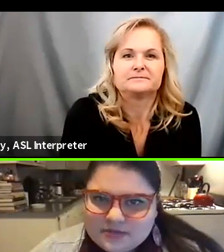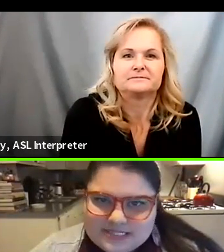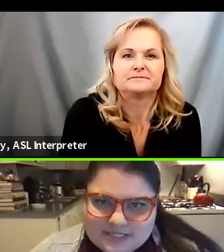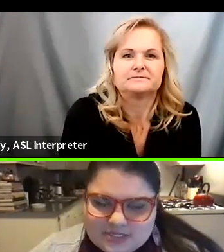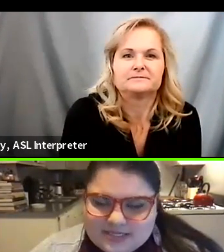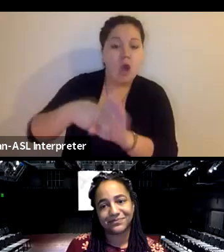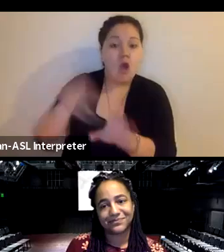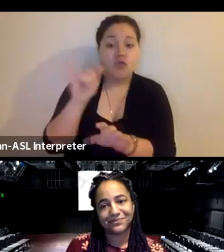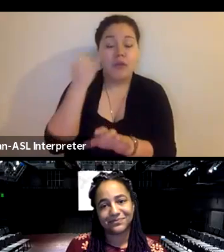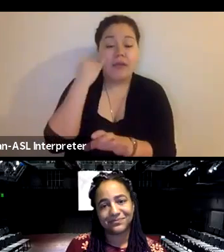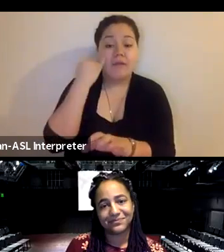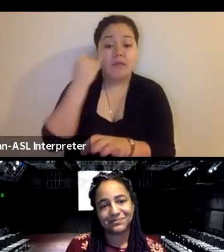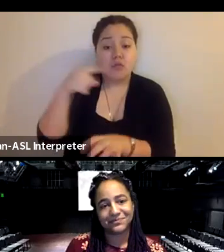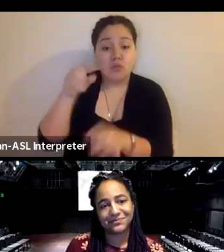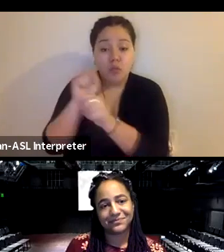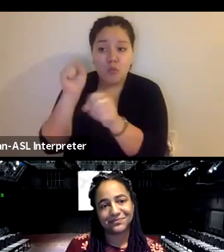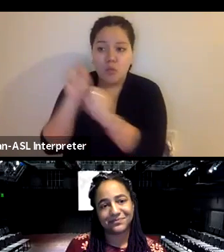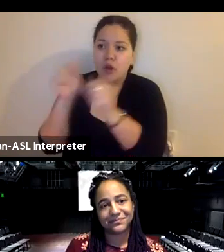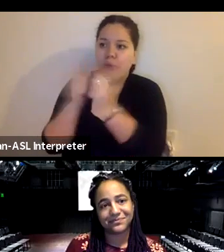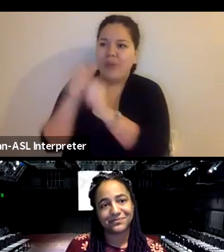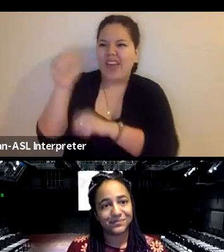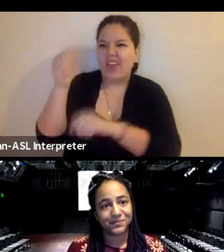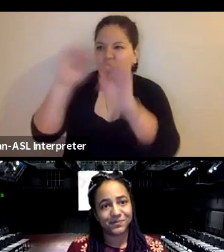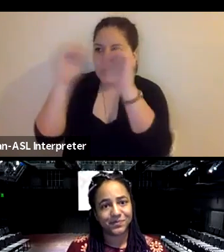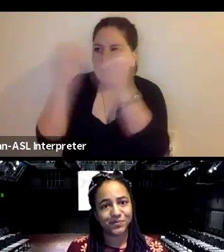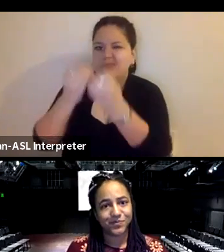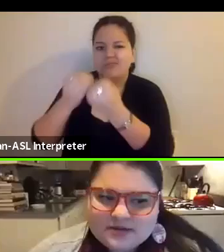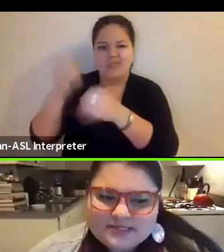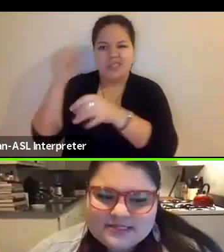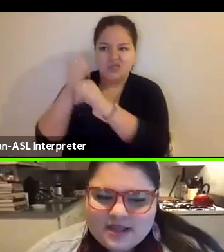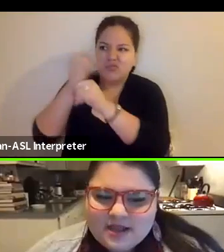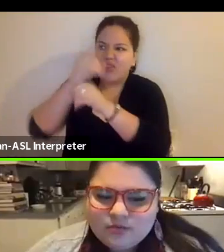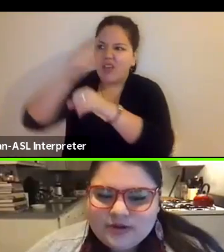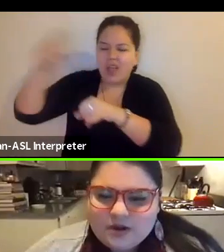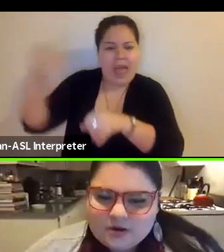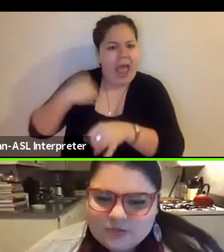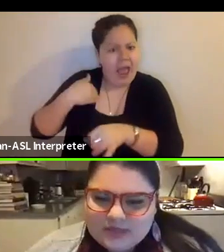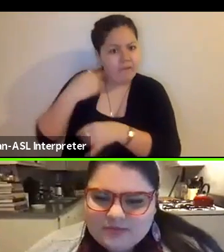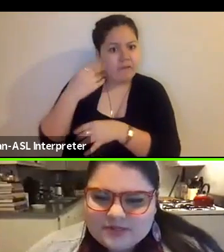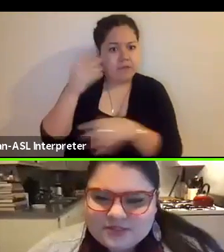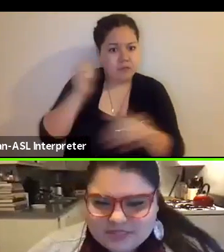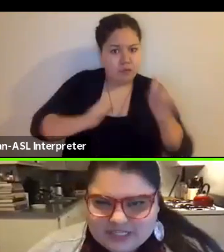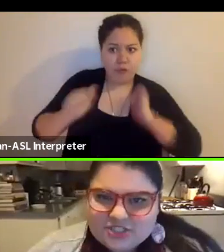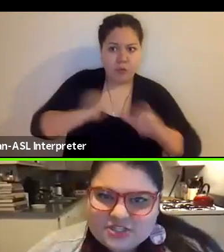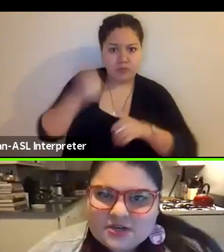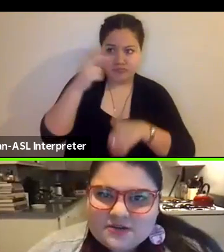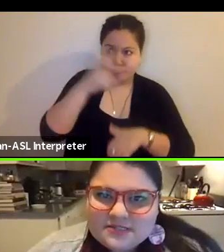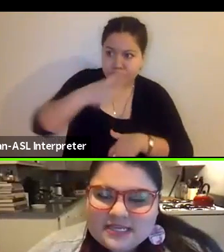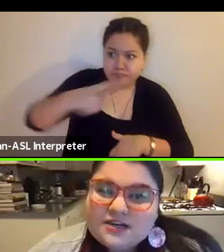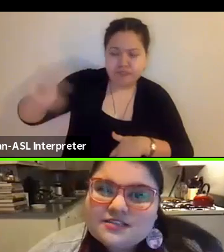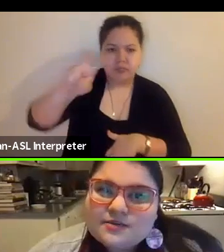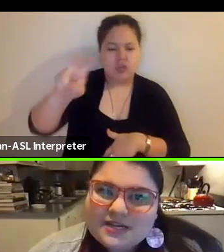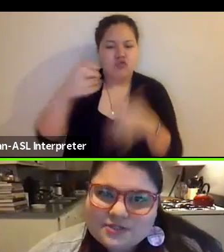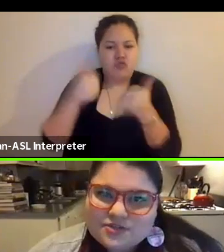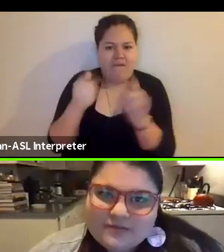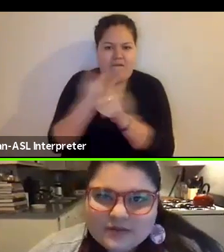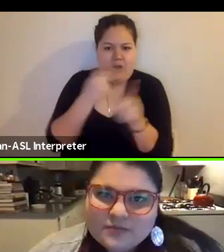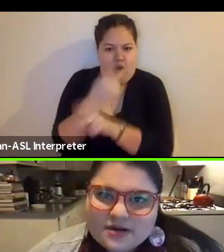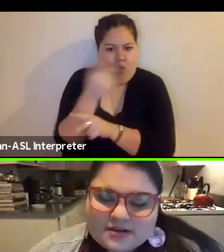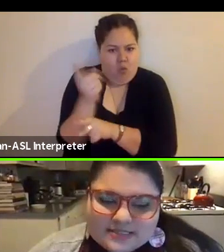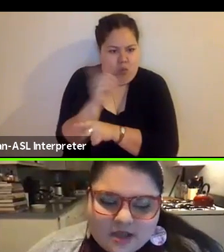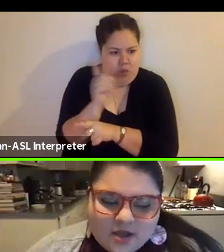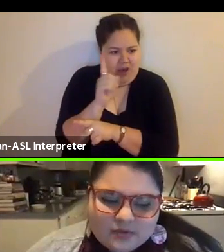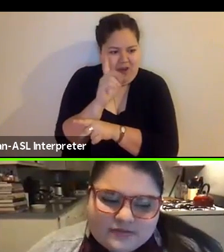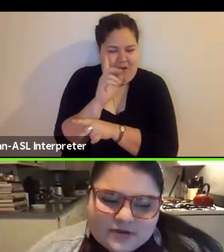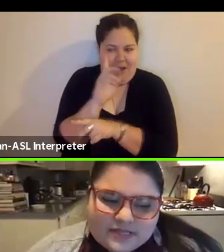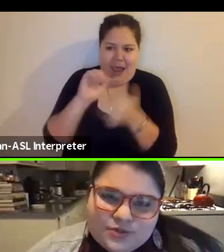settler organizations, institutions, have those traveling works, where are we, what is the relation to those? And also when it comes to traveling